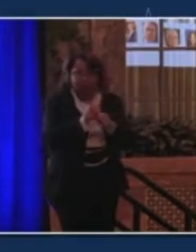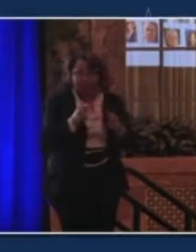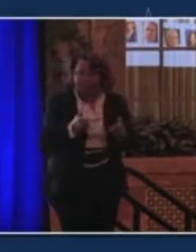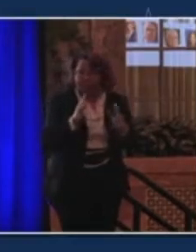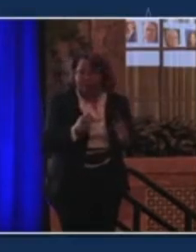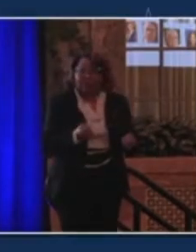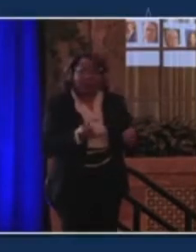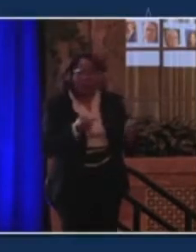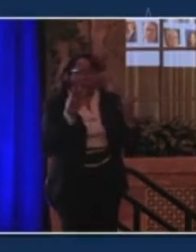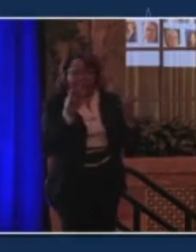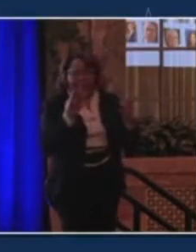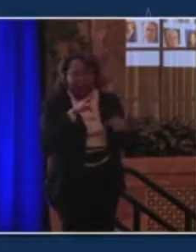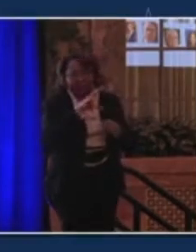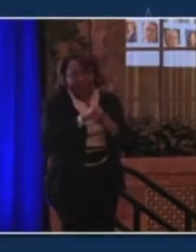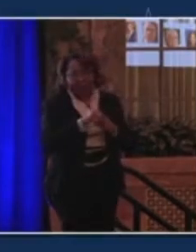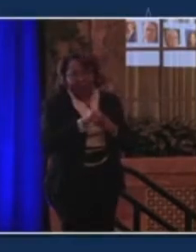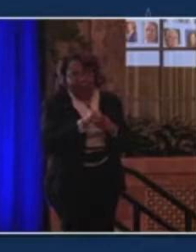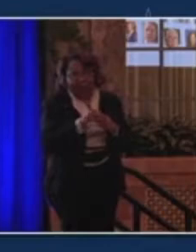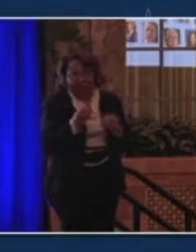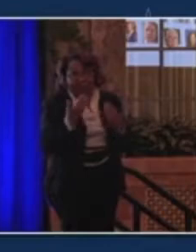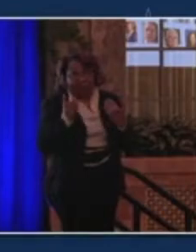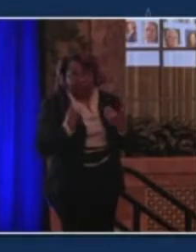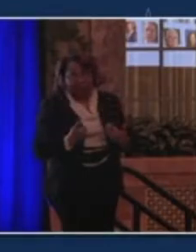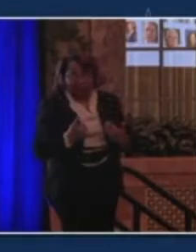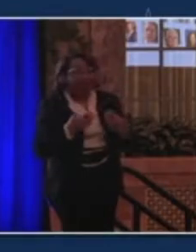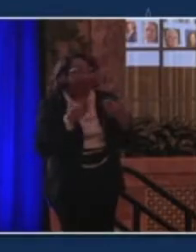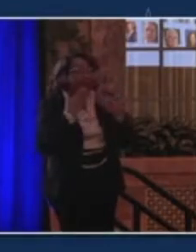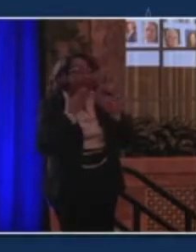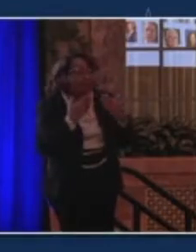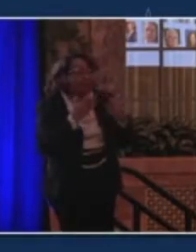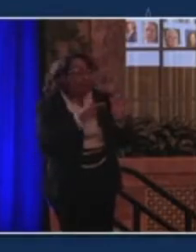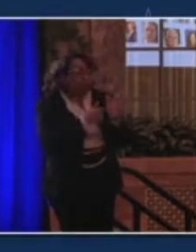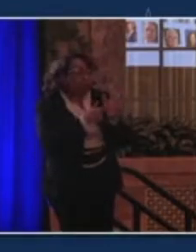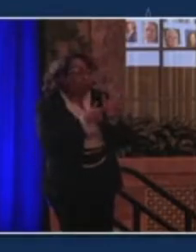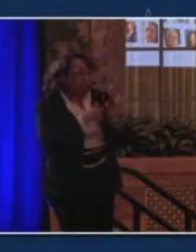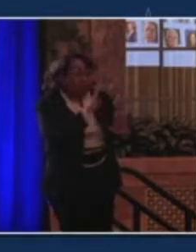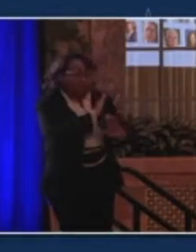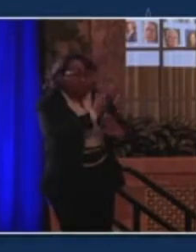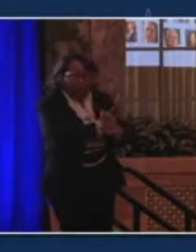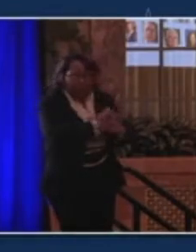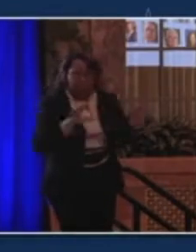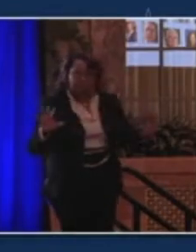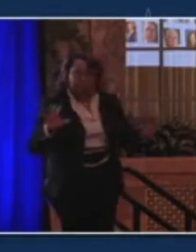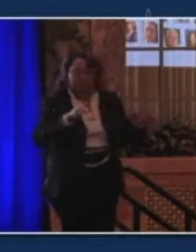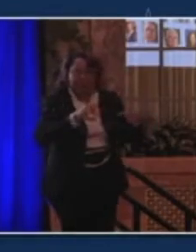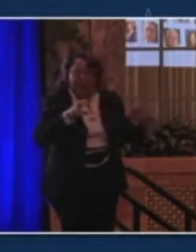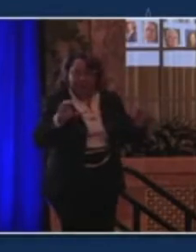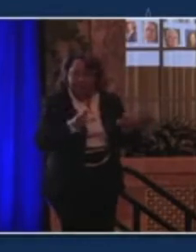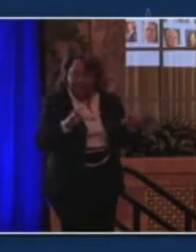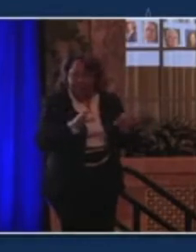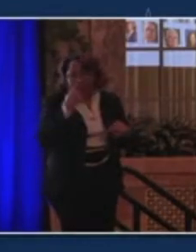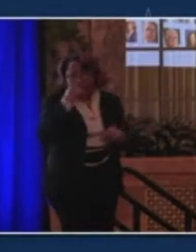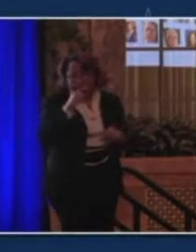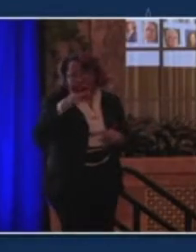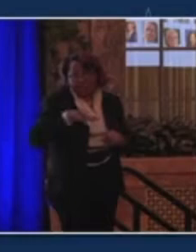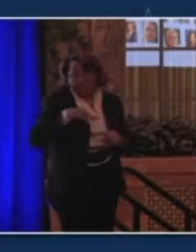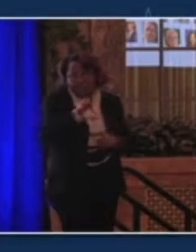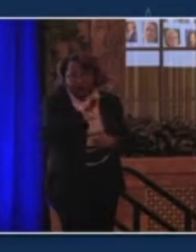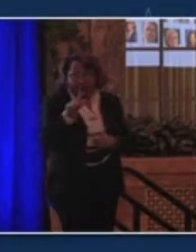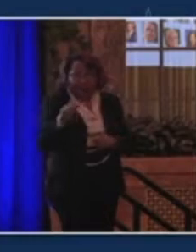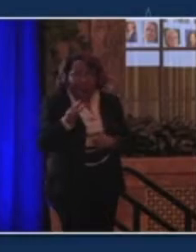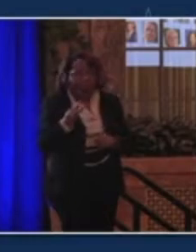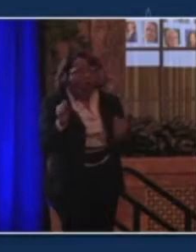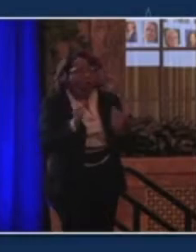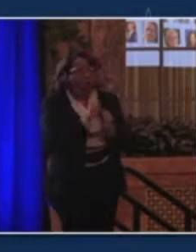many, including me. Thank you for showing us the power of collective action for the greater good. And with